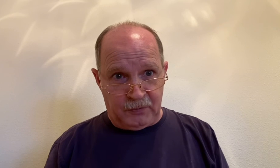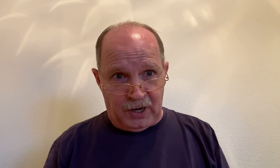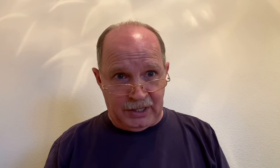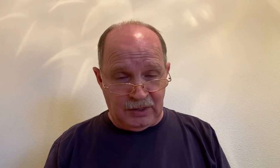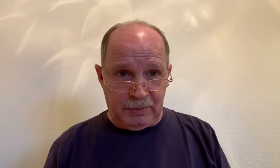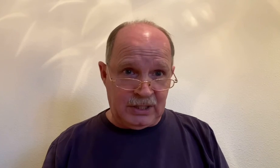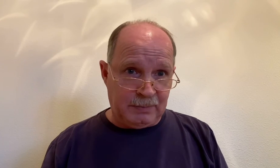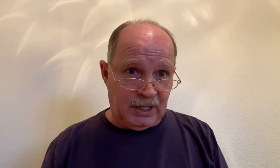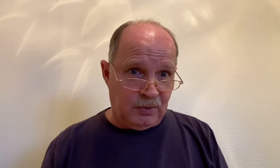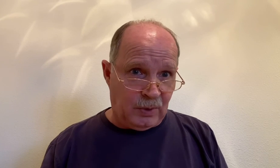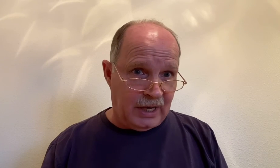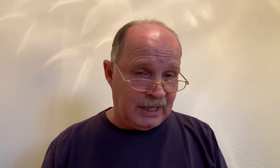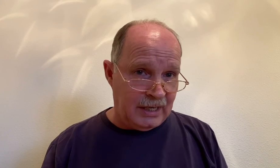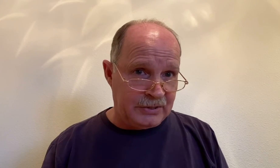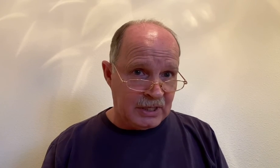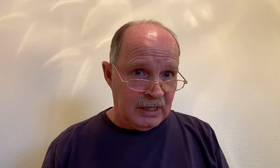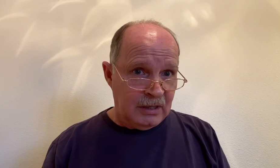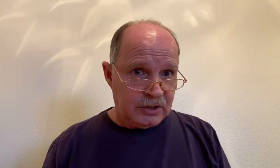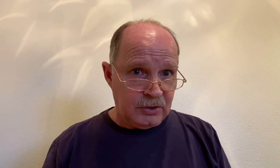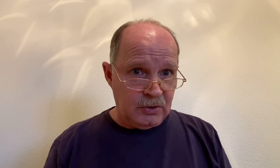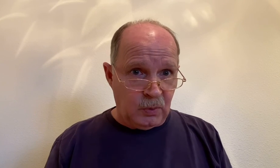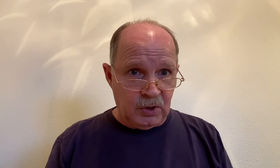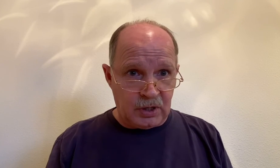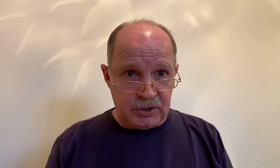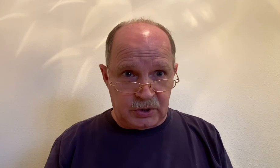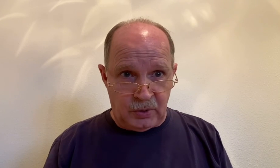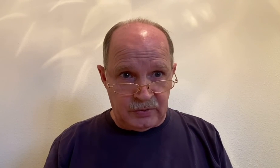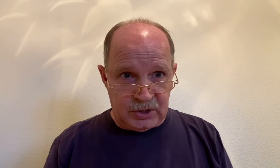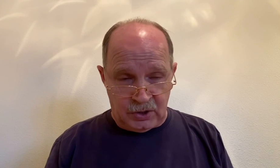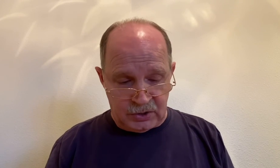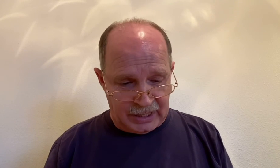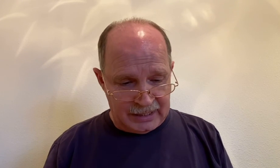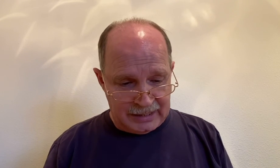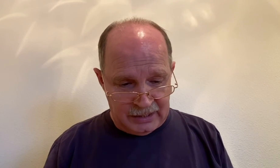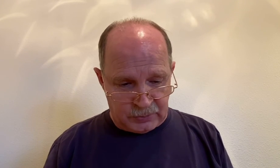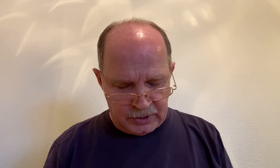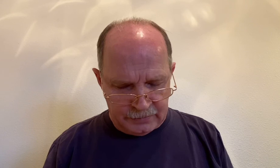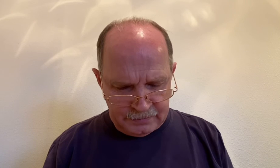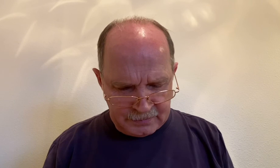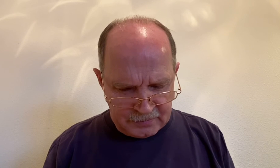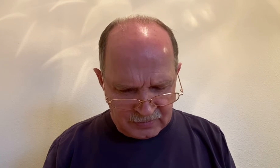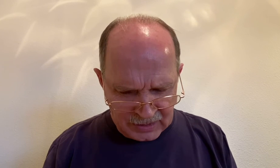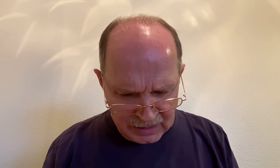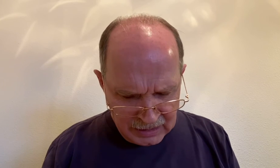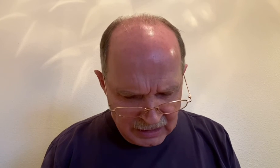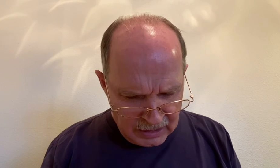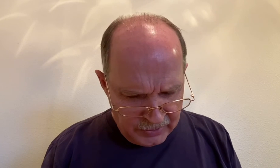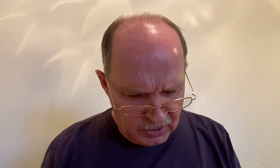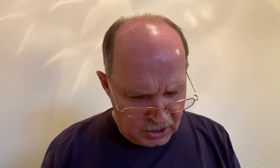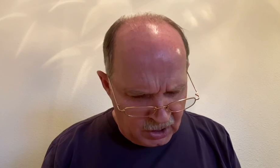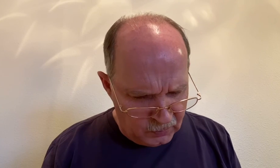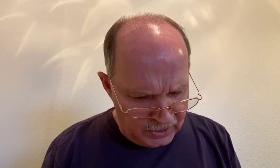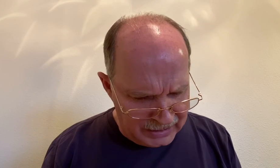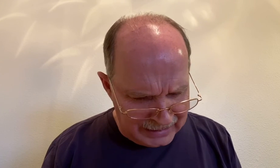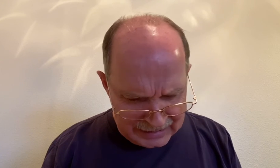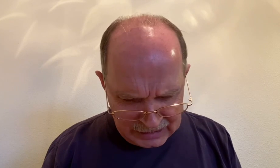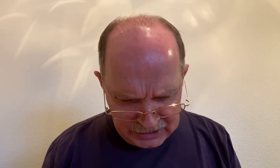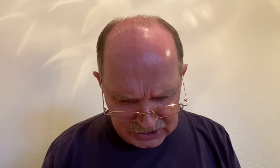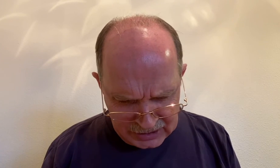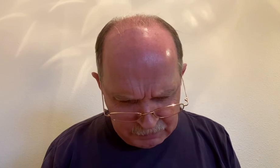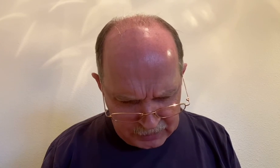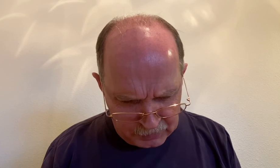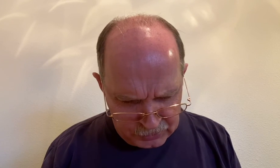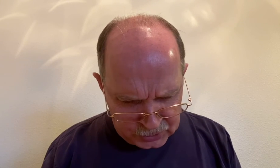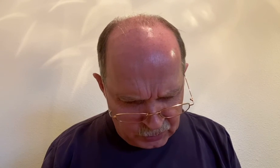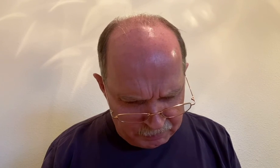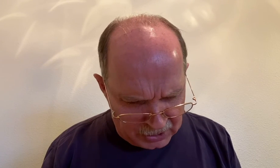every Friday in the basement of the White House to work on destroying the church and Israel. They're already